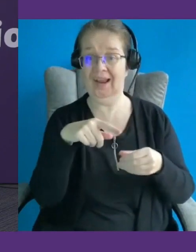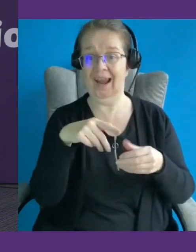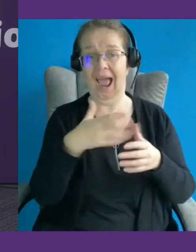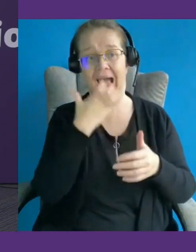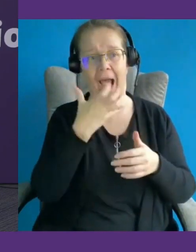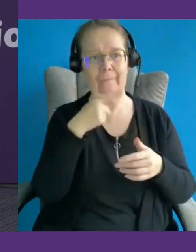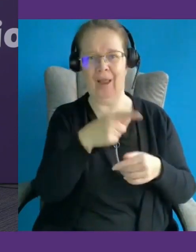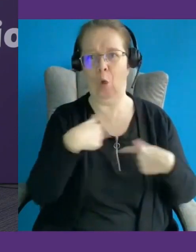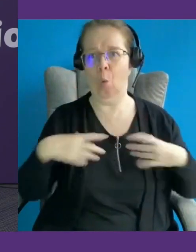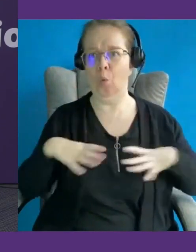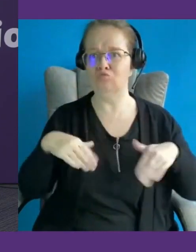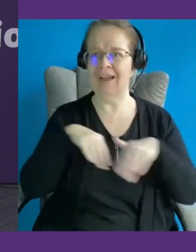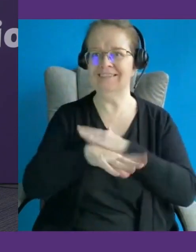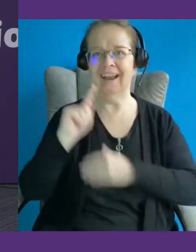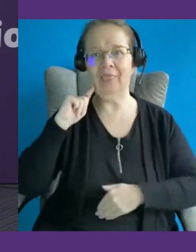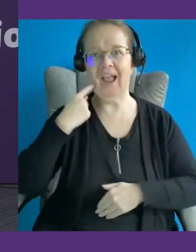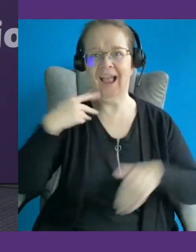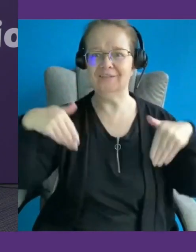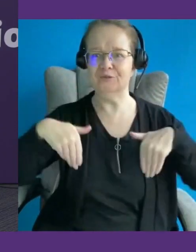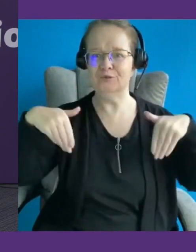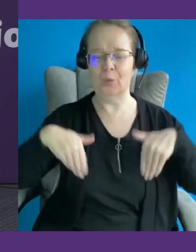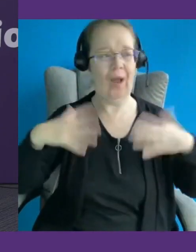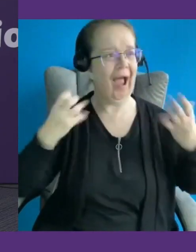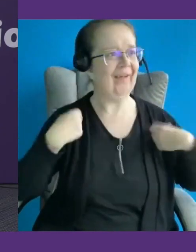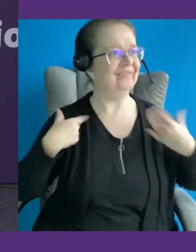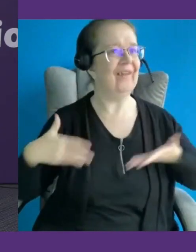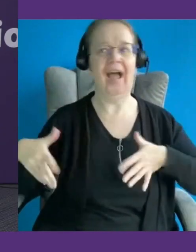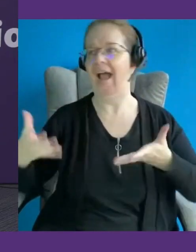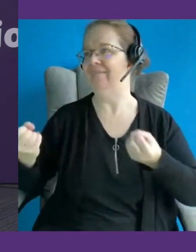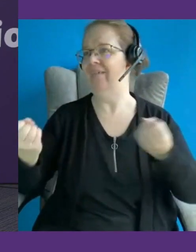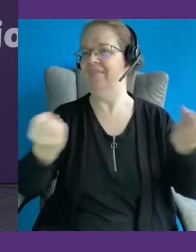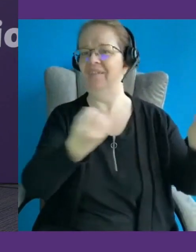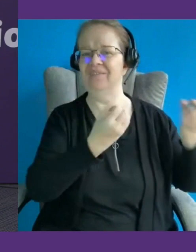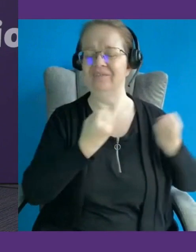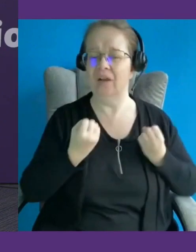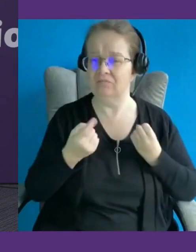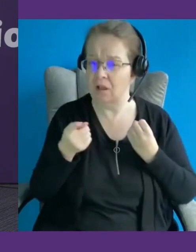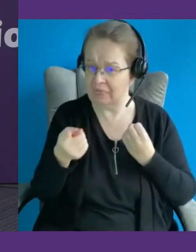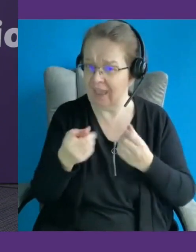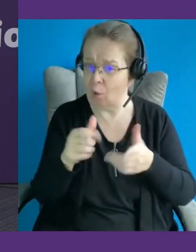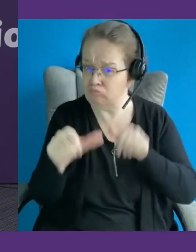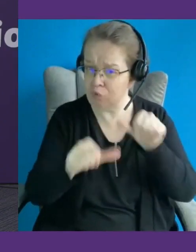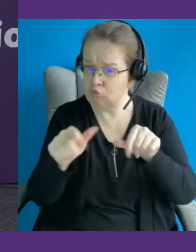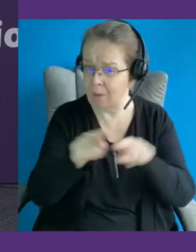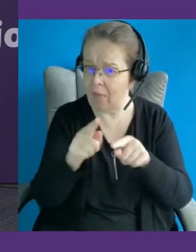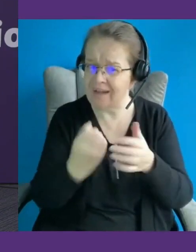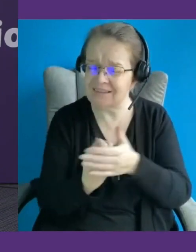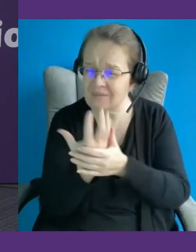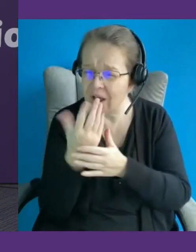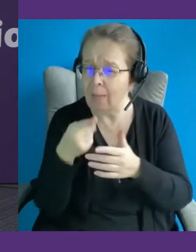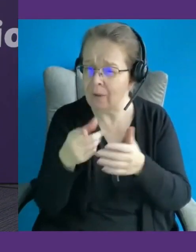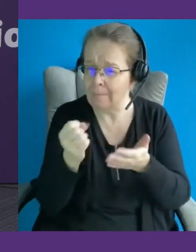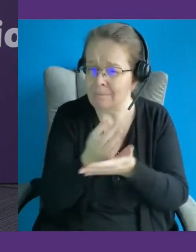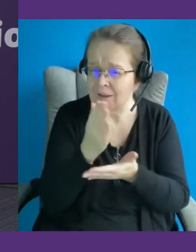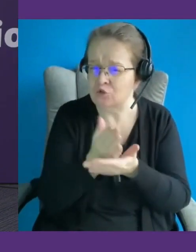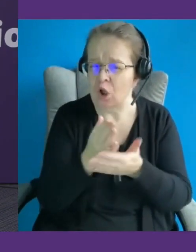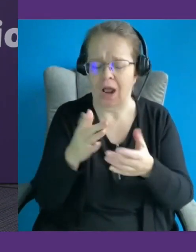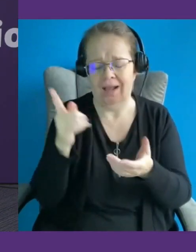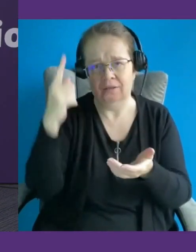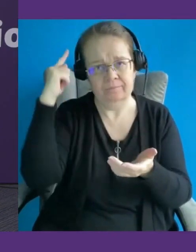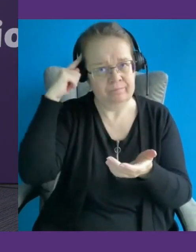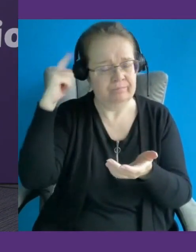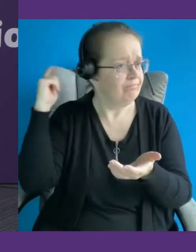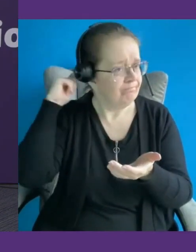that they're aware of all the bits around them. Is that how that program sort of develops to ensure that that's sort of front and center when they're thinking of their